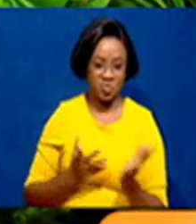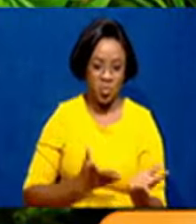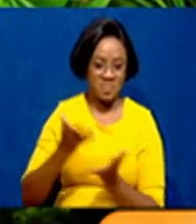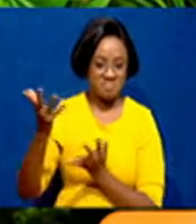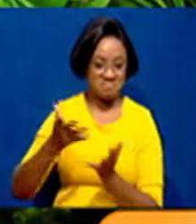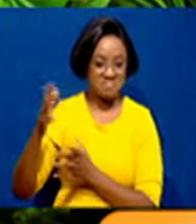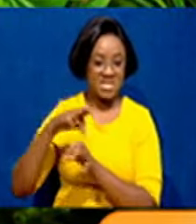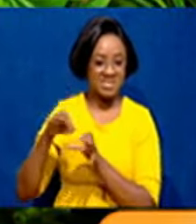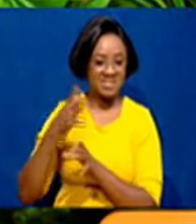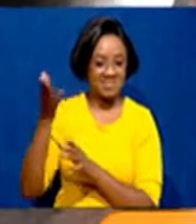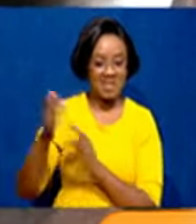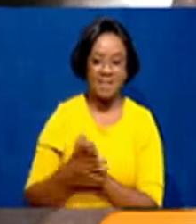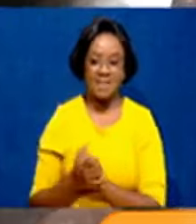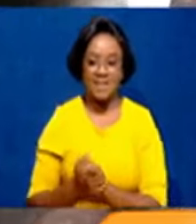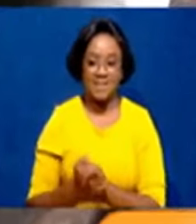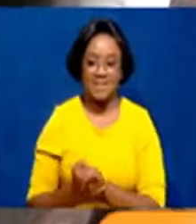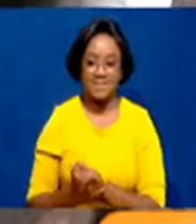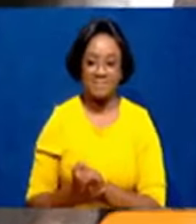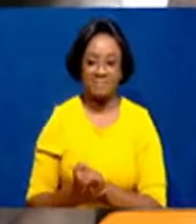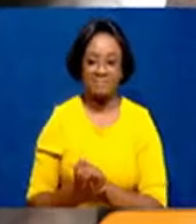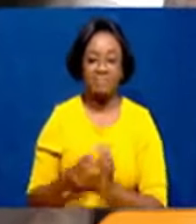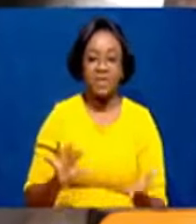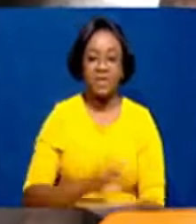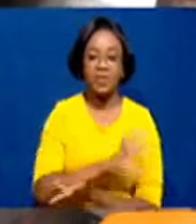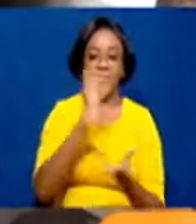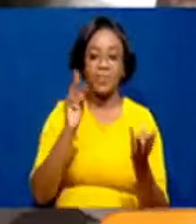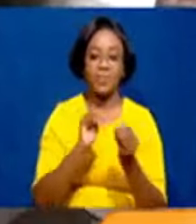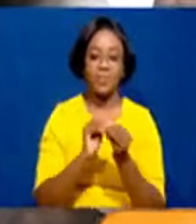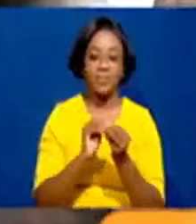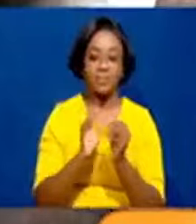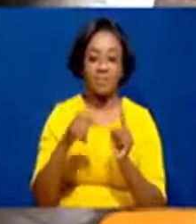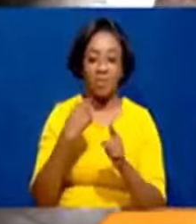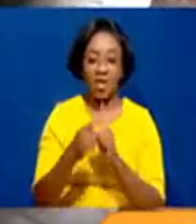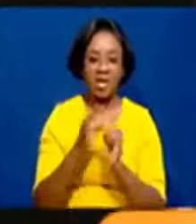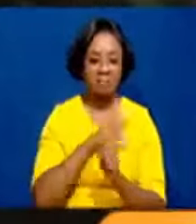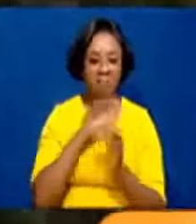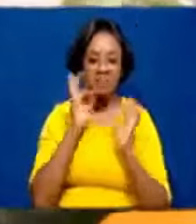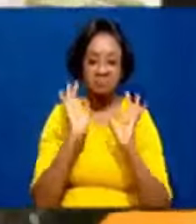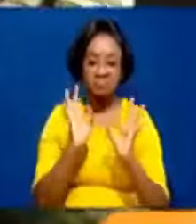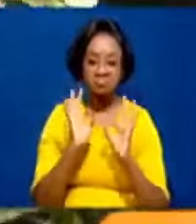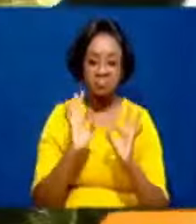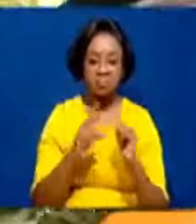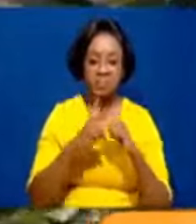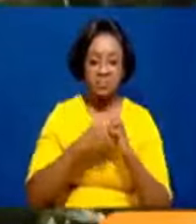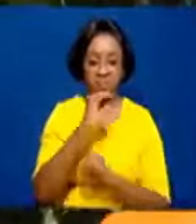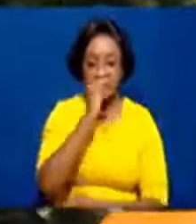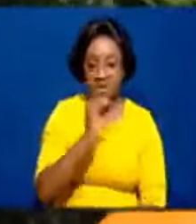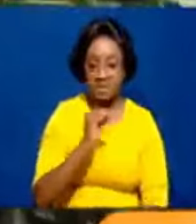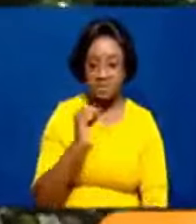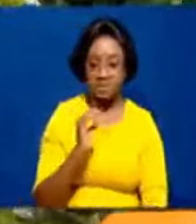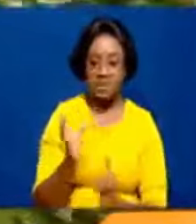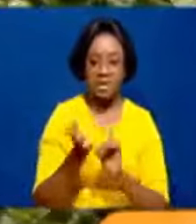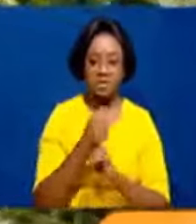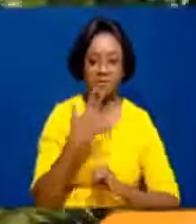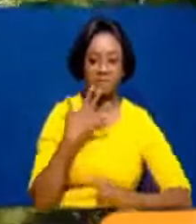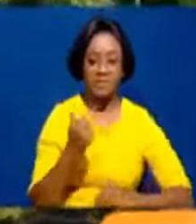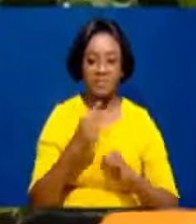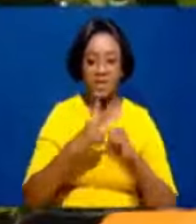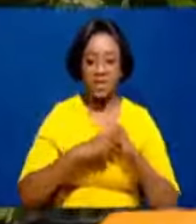the exports. Overall, cumulative output for the year was higher by 7% to stand at